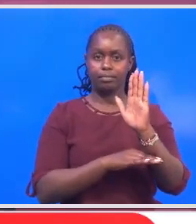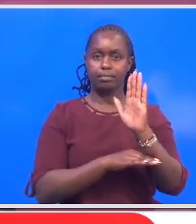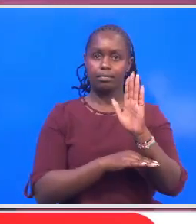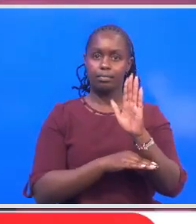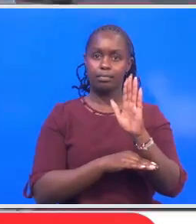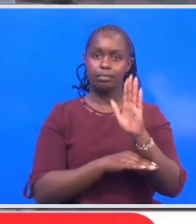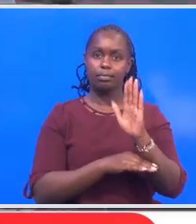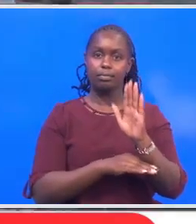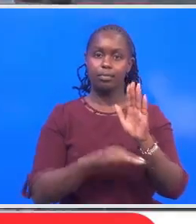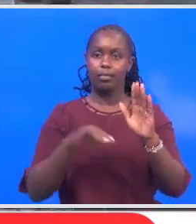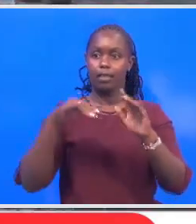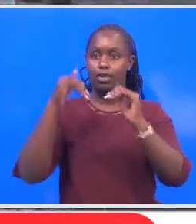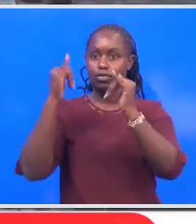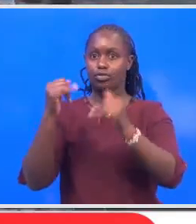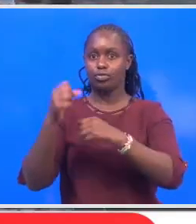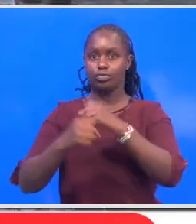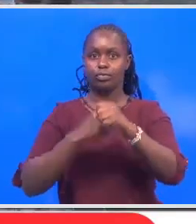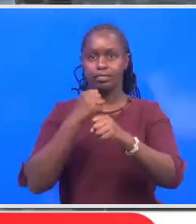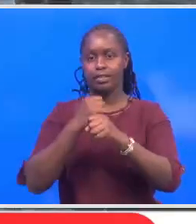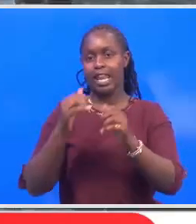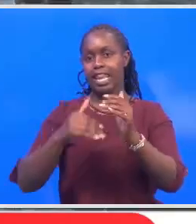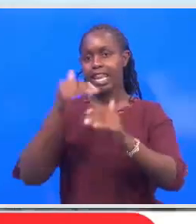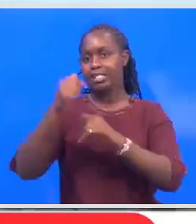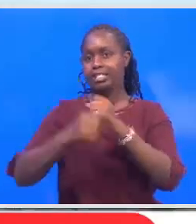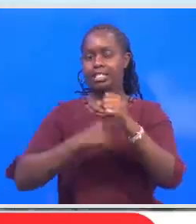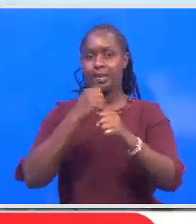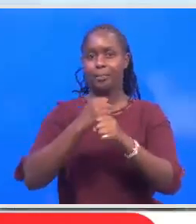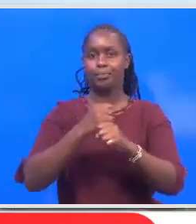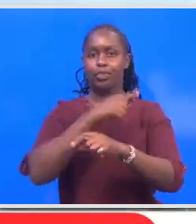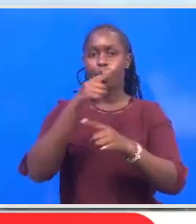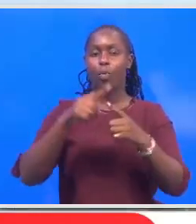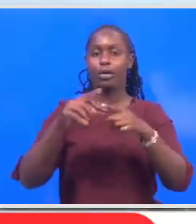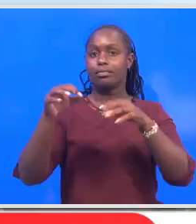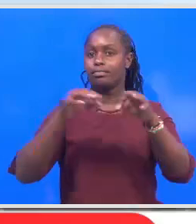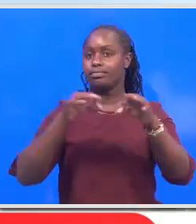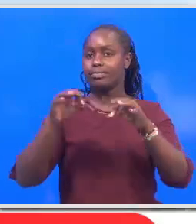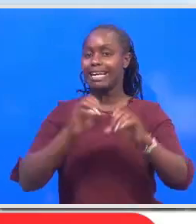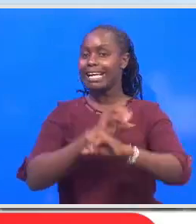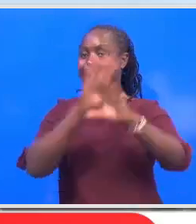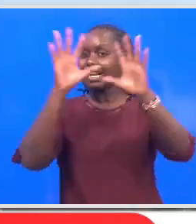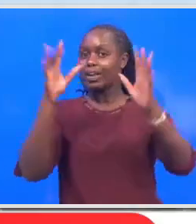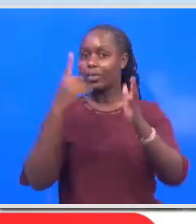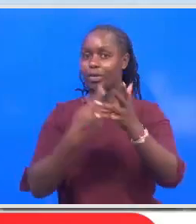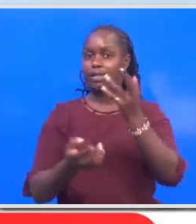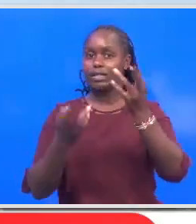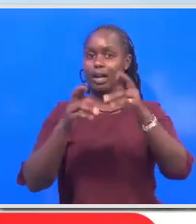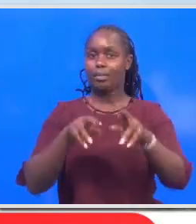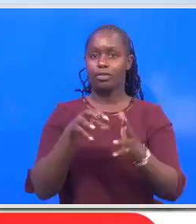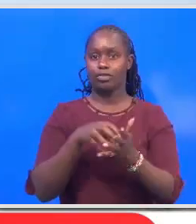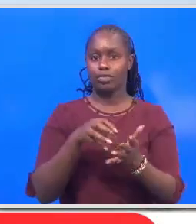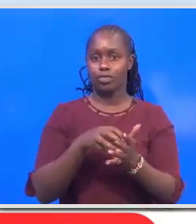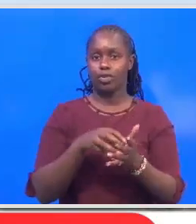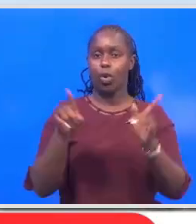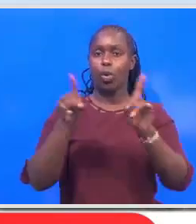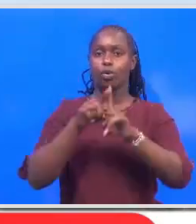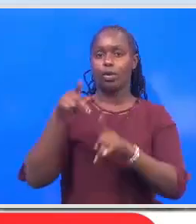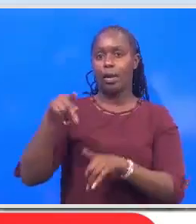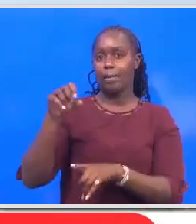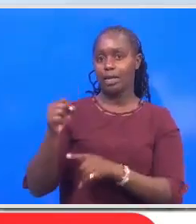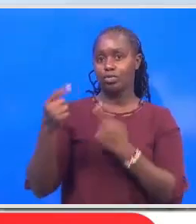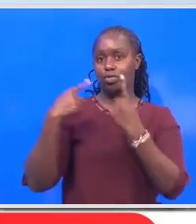in the new year. While shedding light on the situation, the Principal Secretary also touched on the